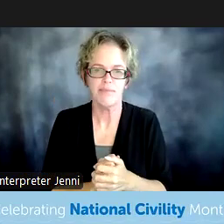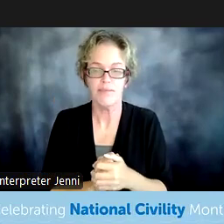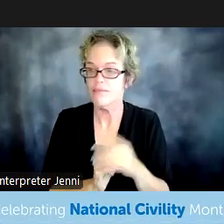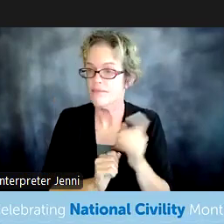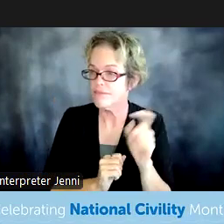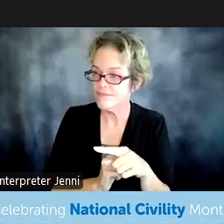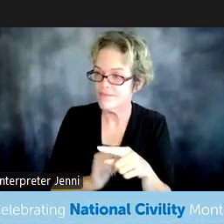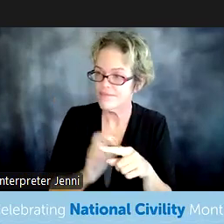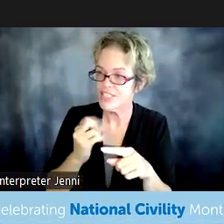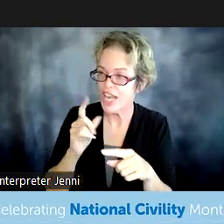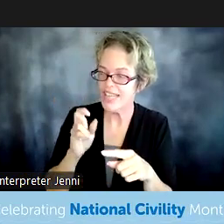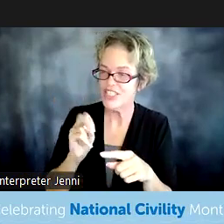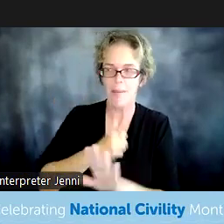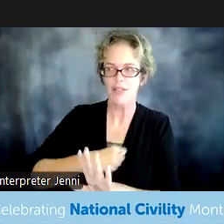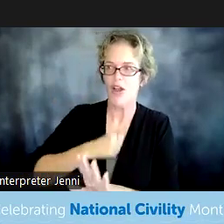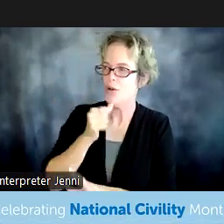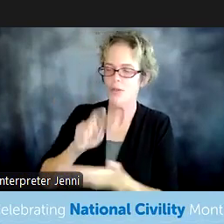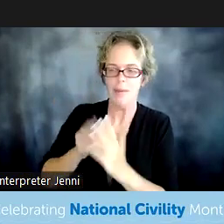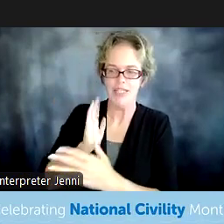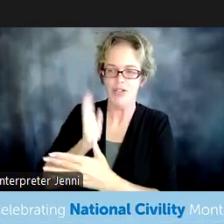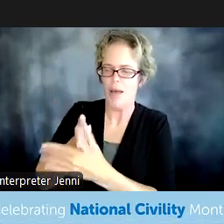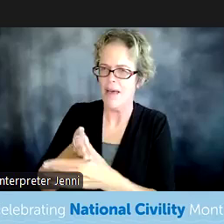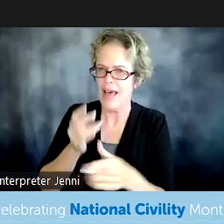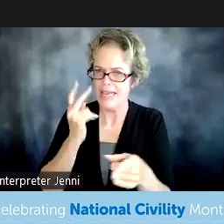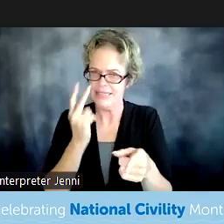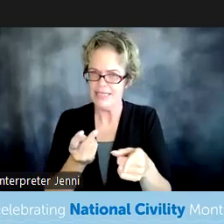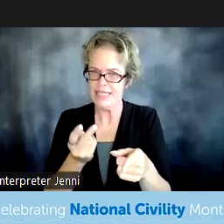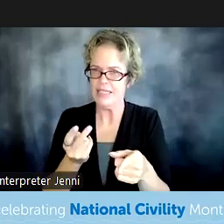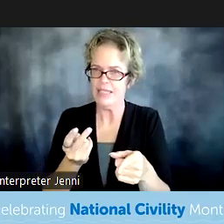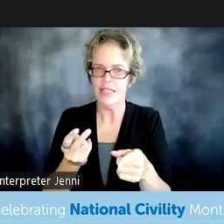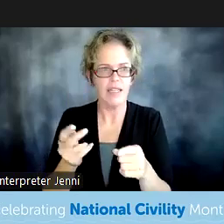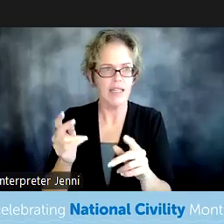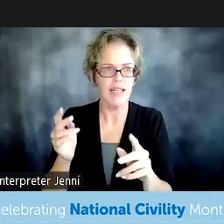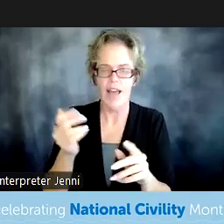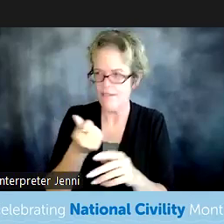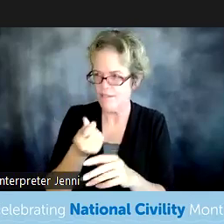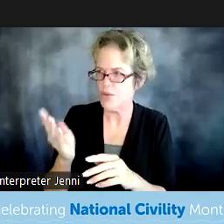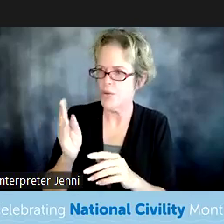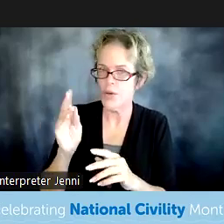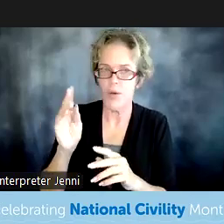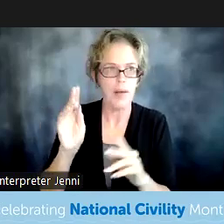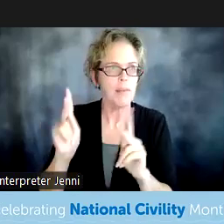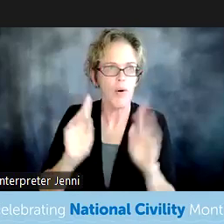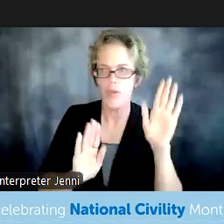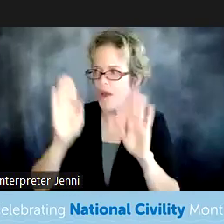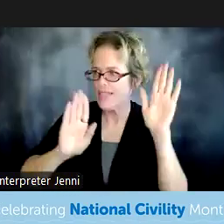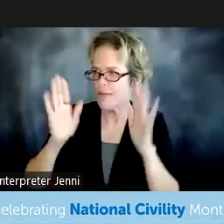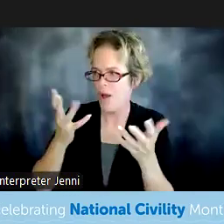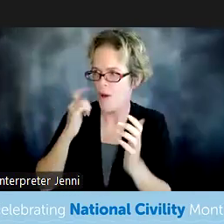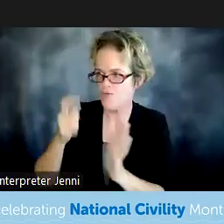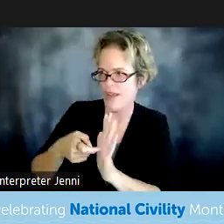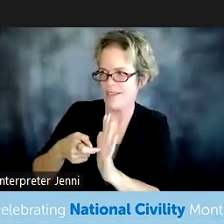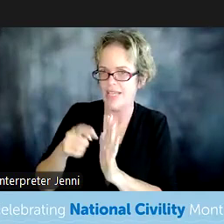Sheldon, I don't mean Yes. to interrupt. Just wanting to note, I see there are a few participants with their hands up. Just wanted to recognize